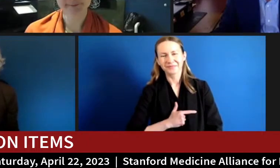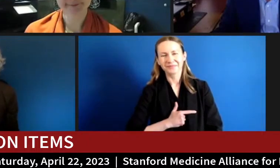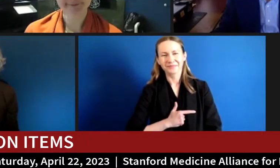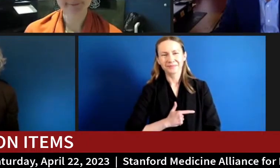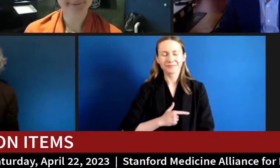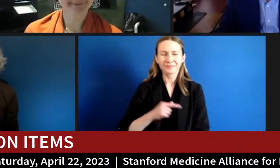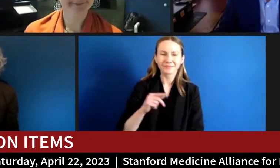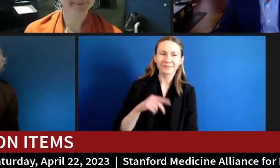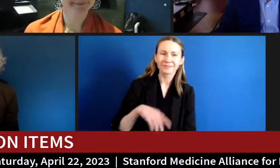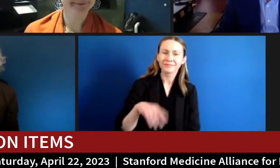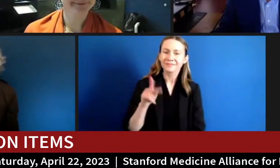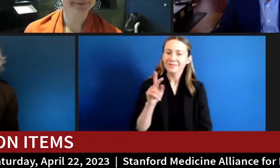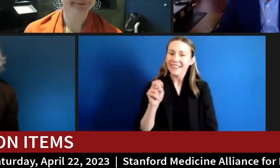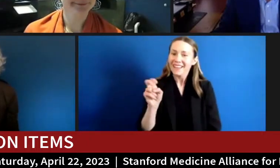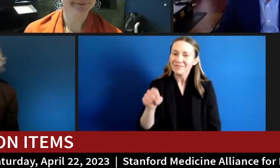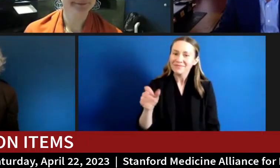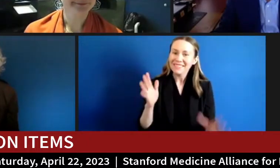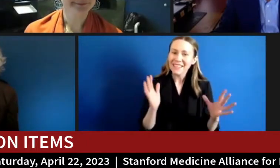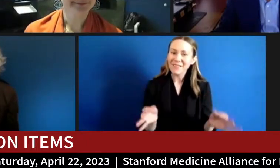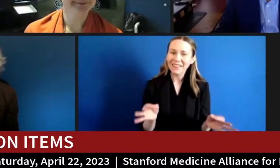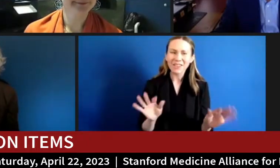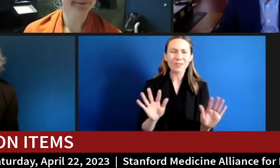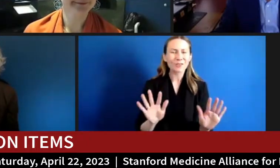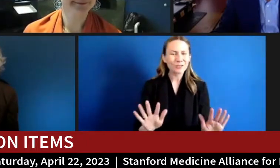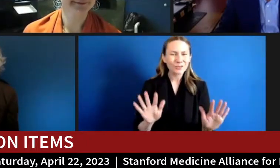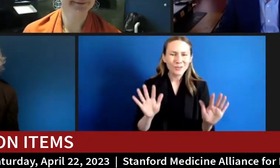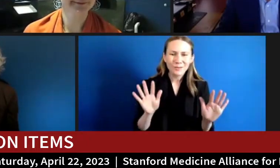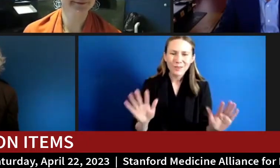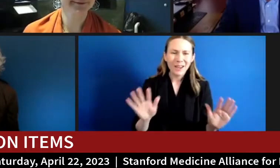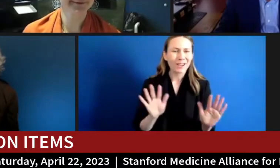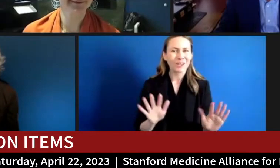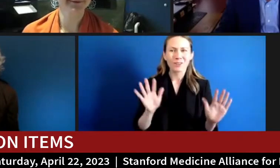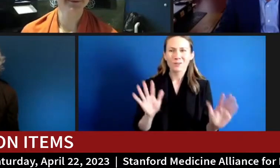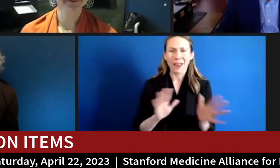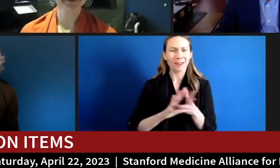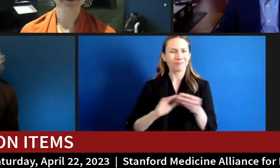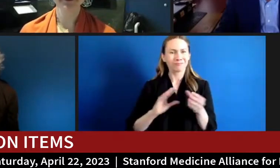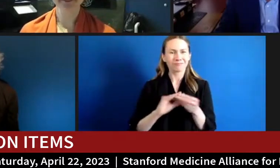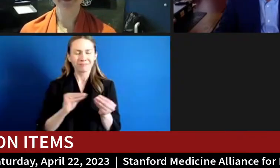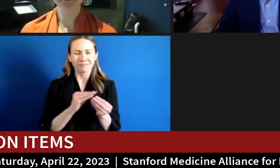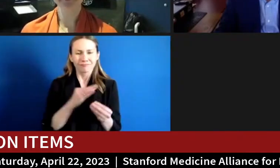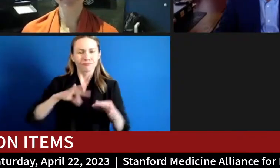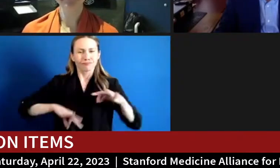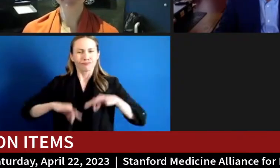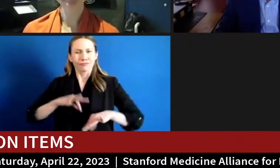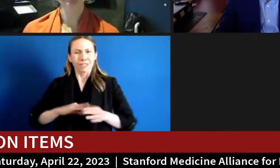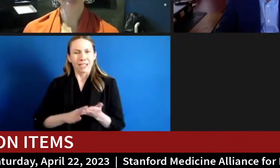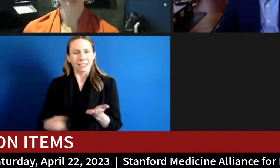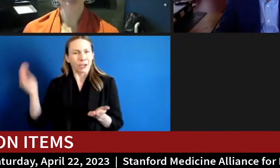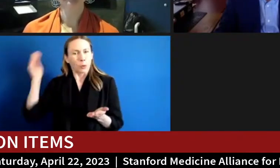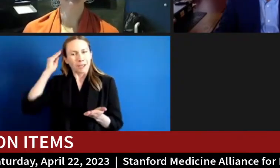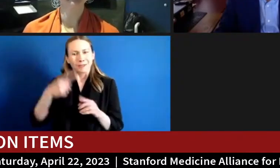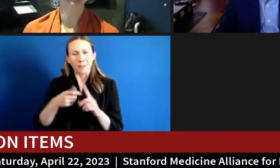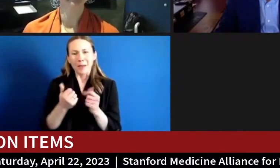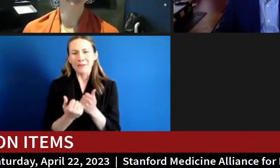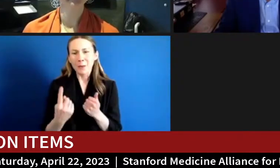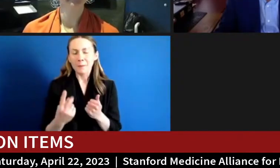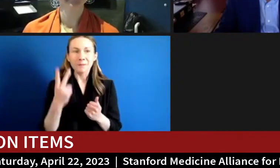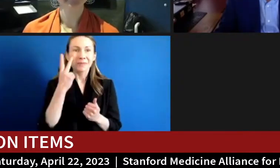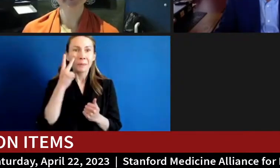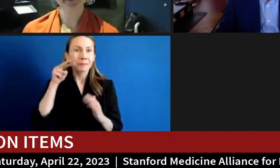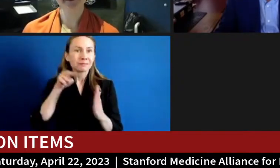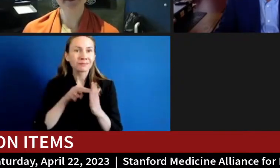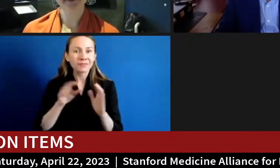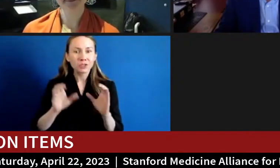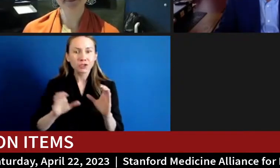Yeah, definitely. Great takeaways from everyone. Okay, let's see if I see anything in the chat. From